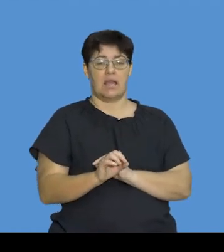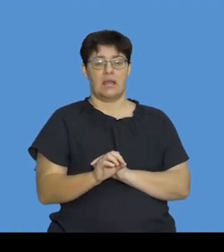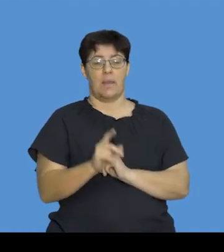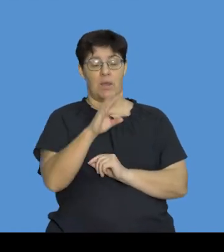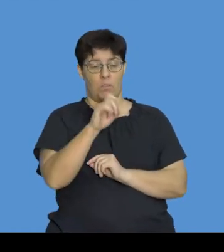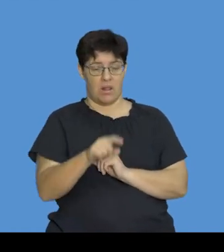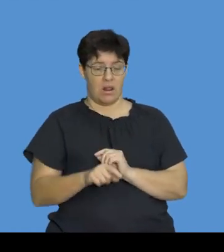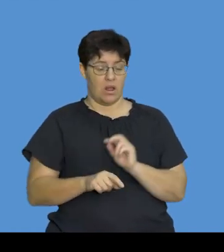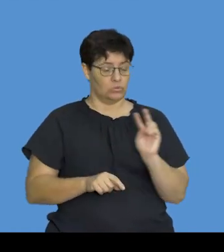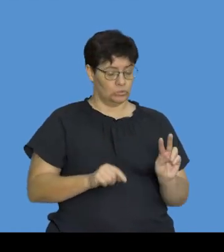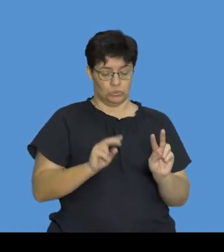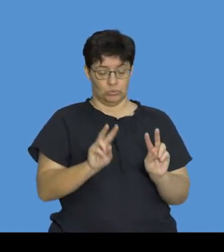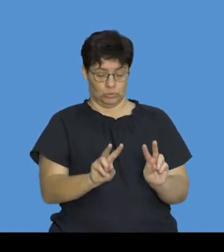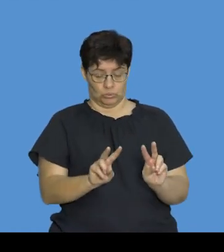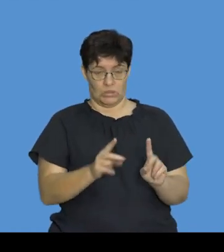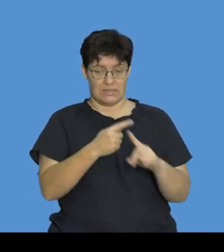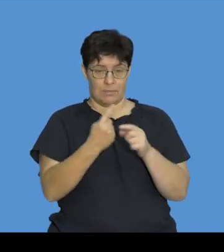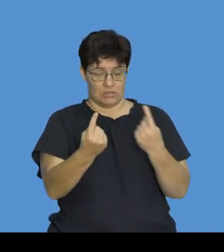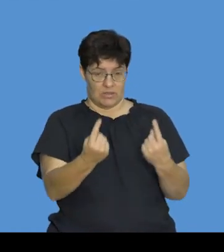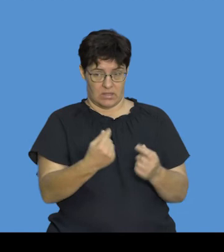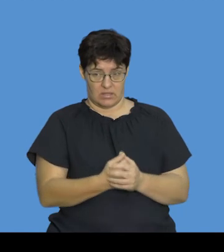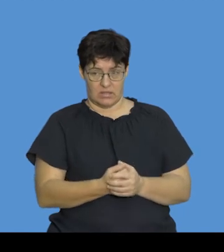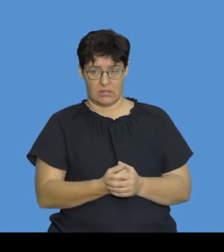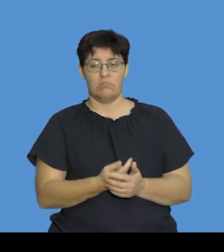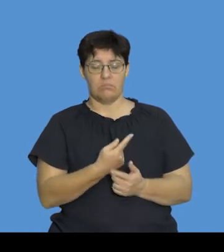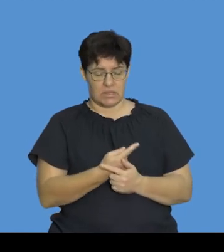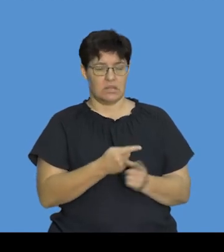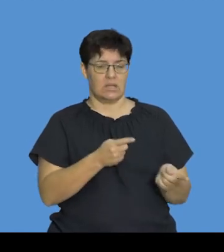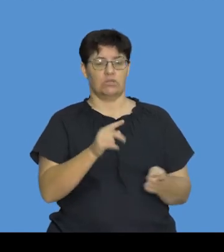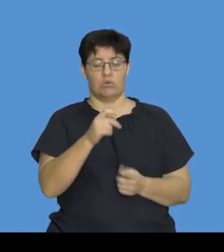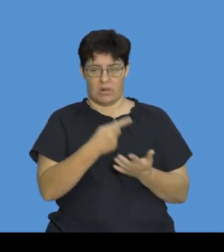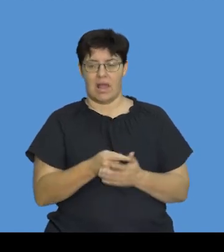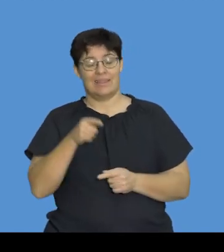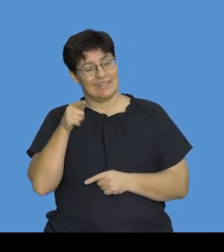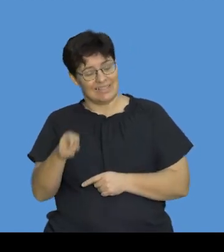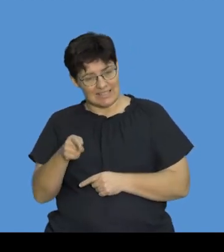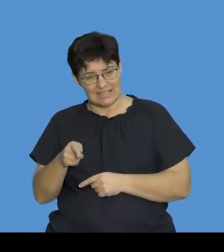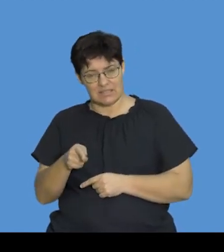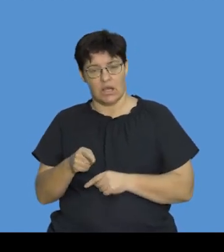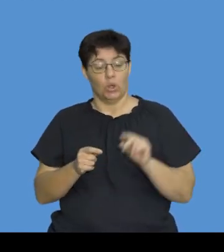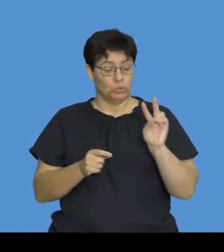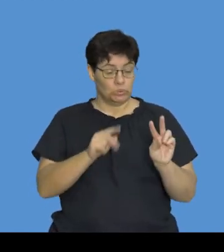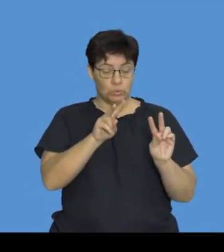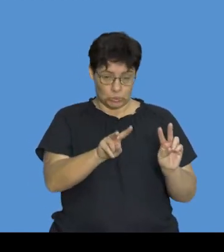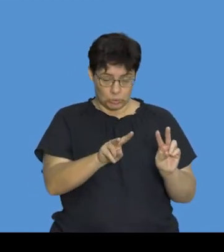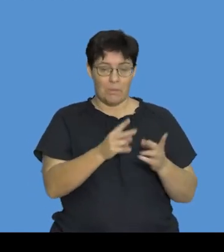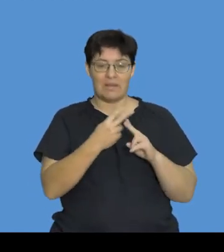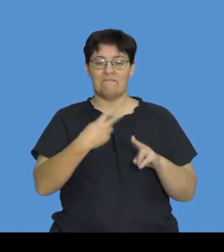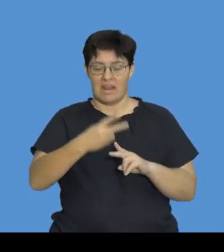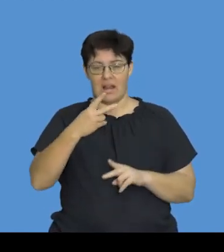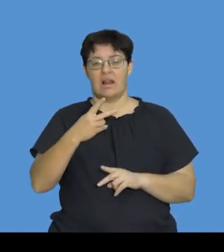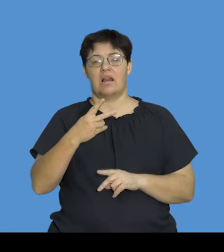It's this one where I get a trinomial for sure, and it's this one where I get a binomial as my final